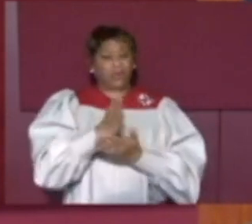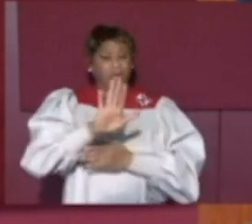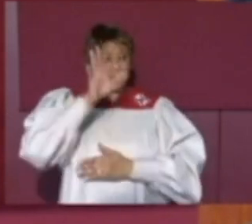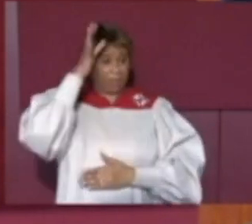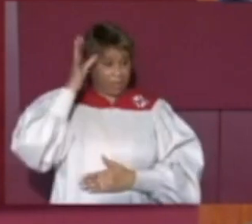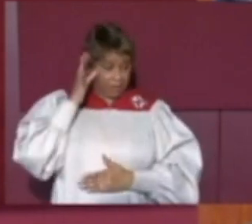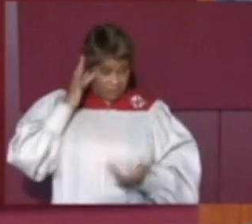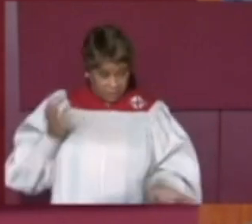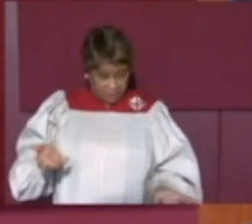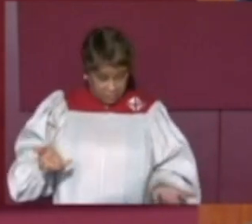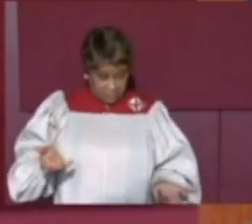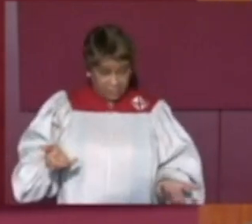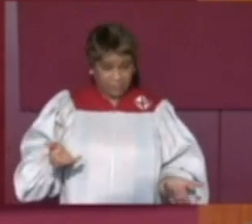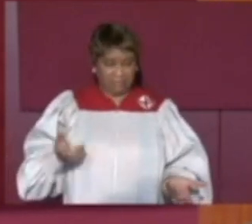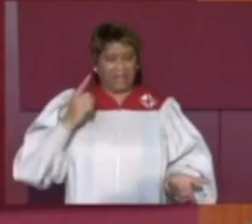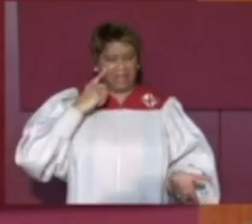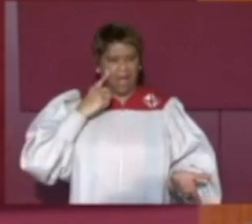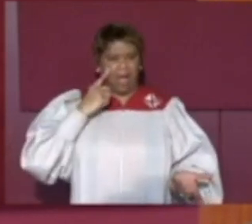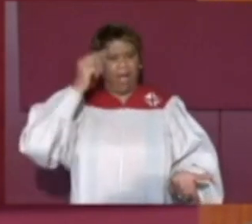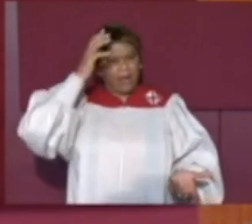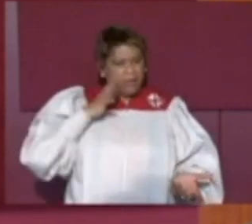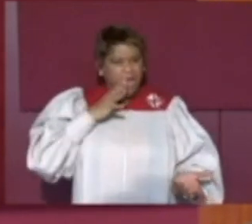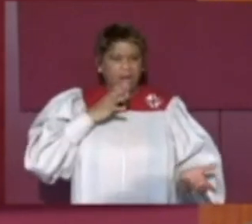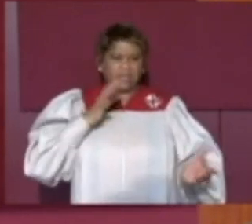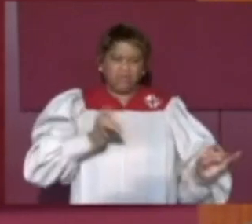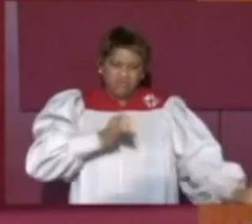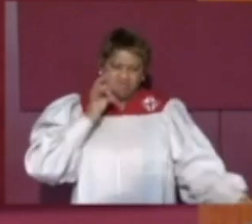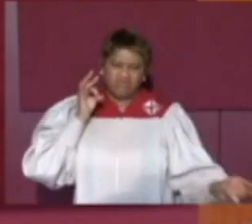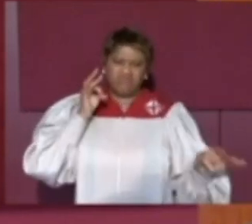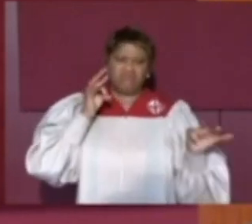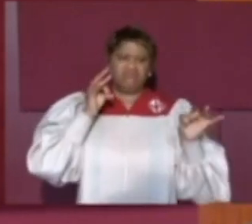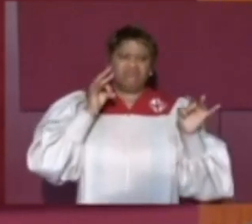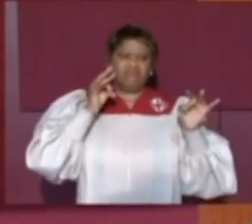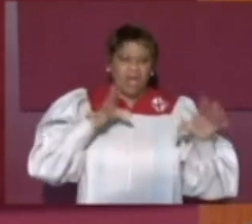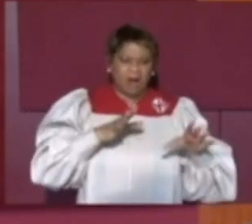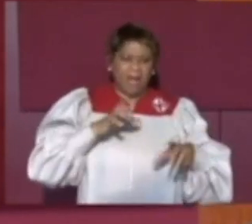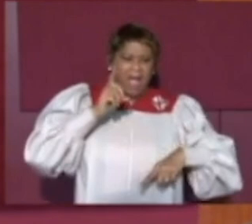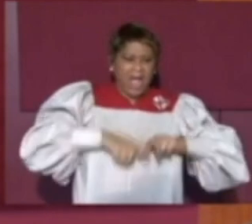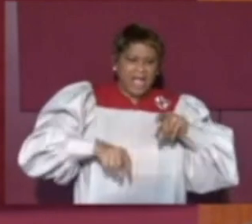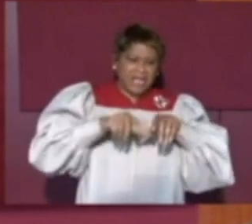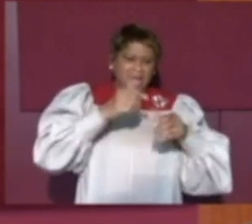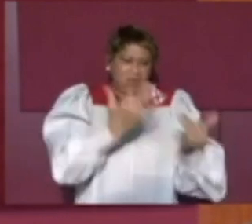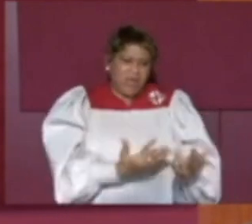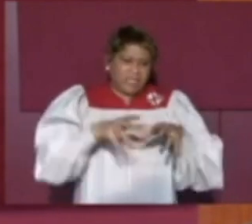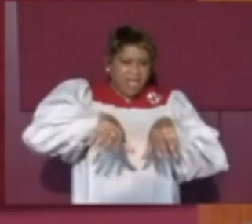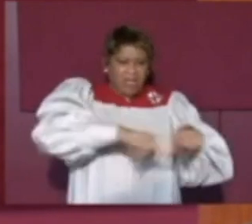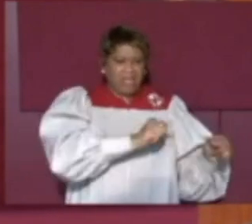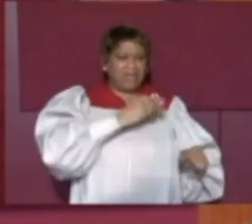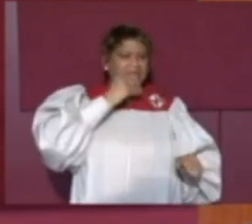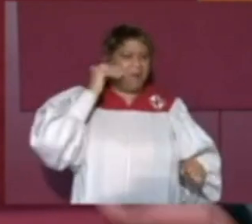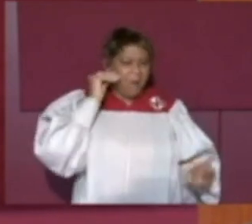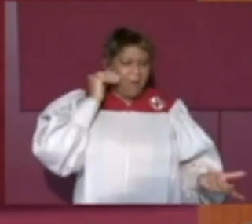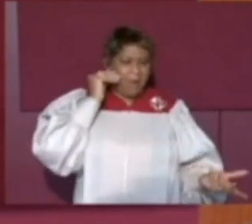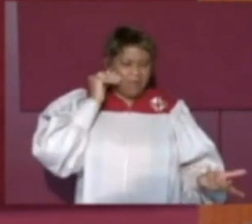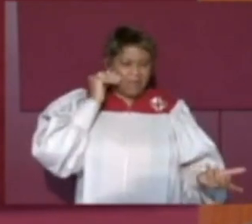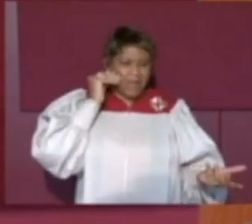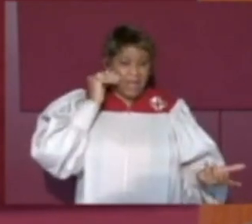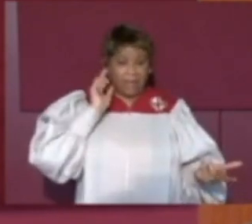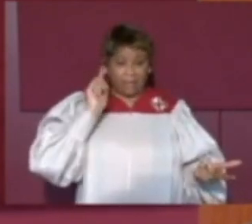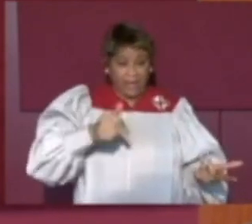parent, who you thought was terrible, horrible, and couldn't wait till you left the house. Then you get a little time under you and realize they were